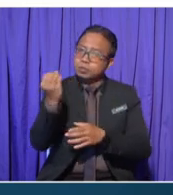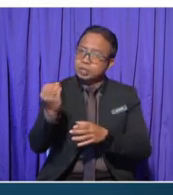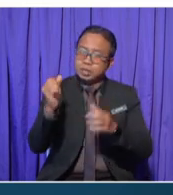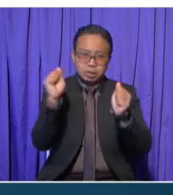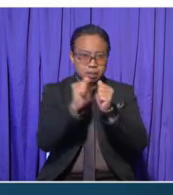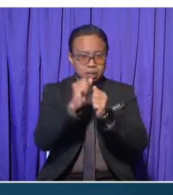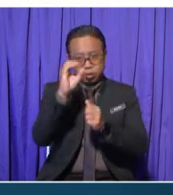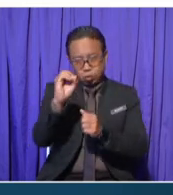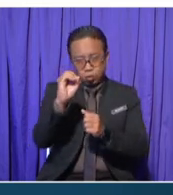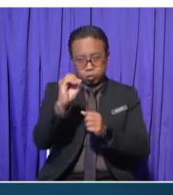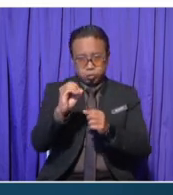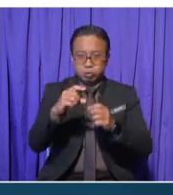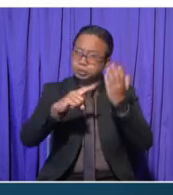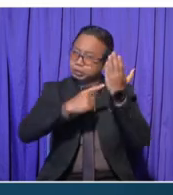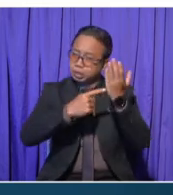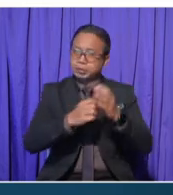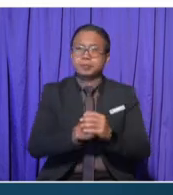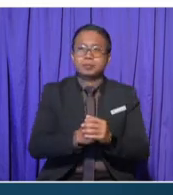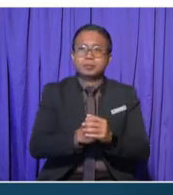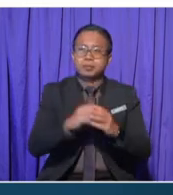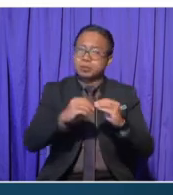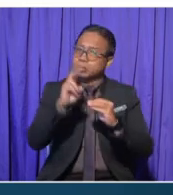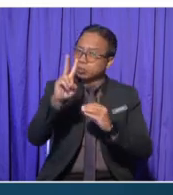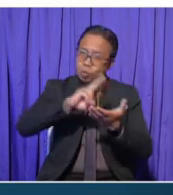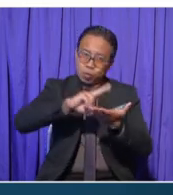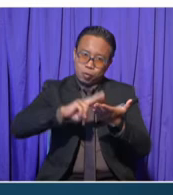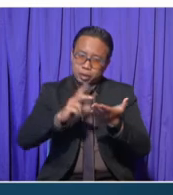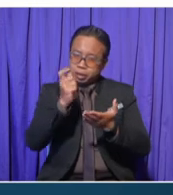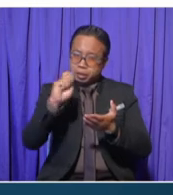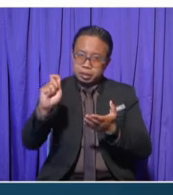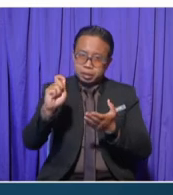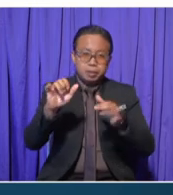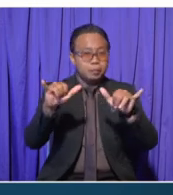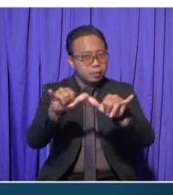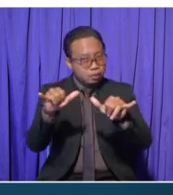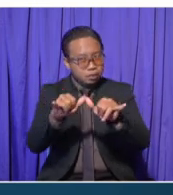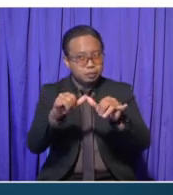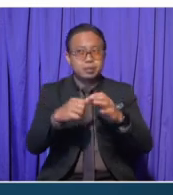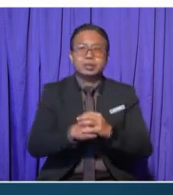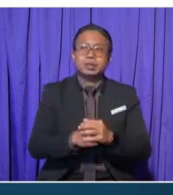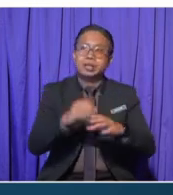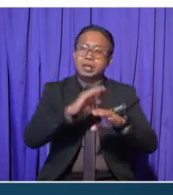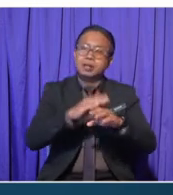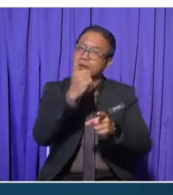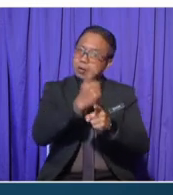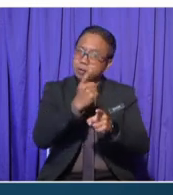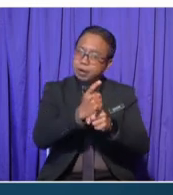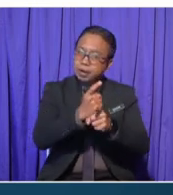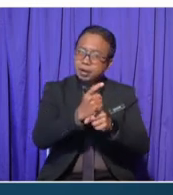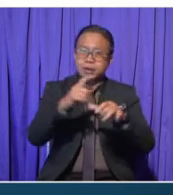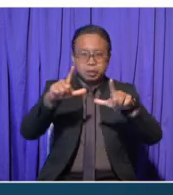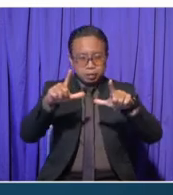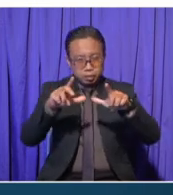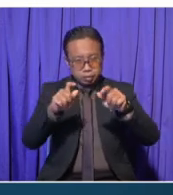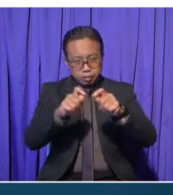mark. Number 2, read the length of the measurement at the correct position of